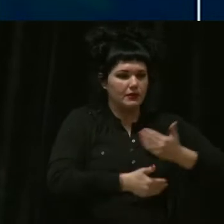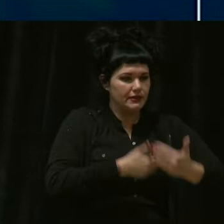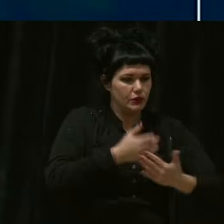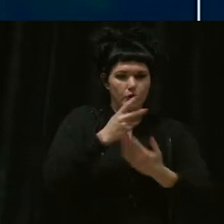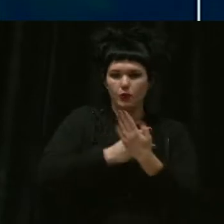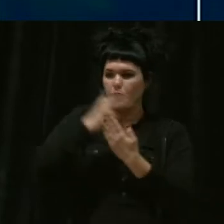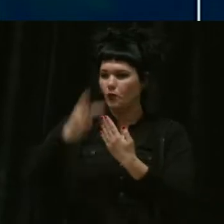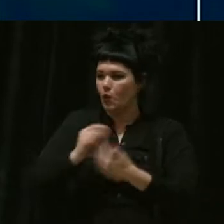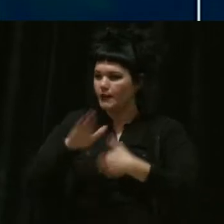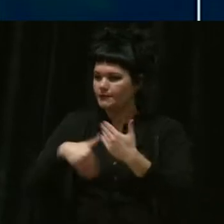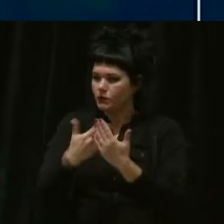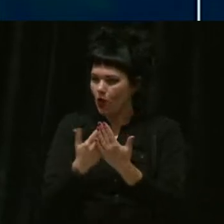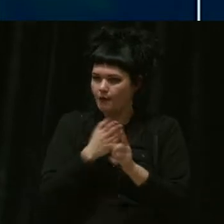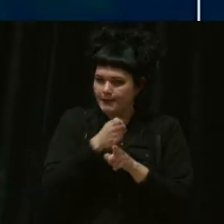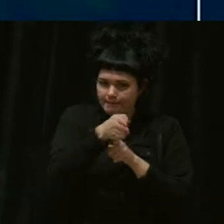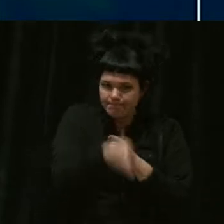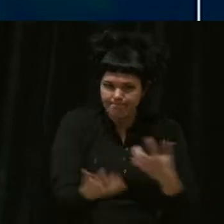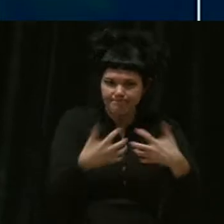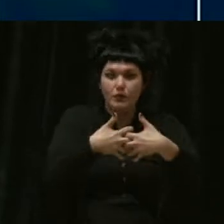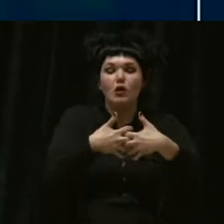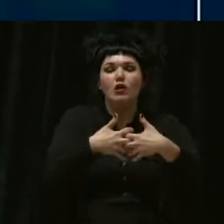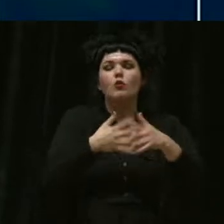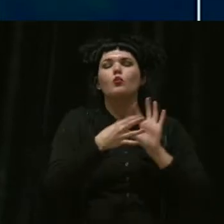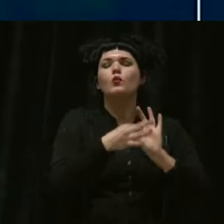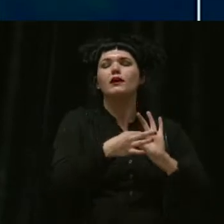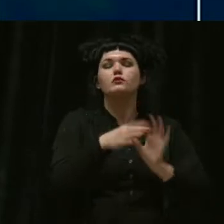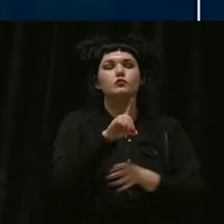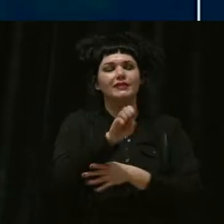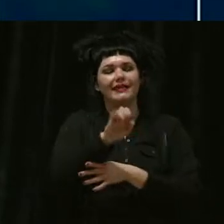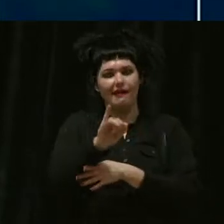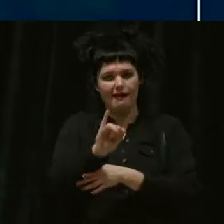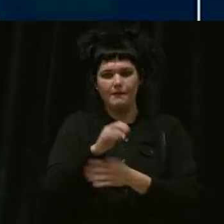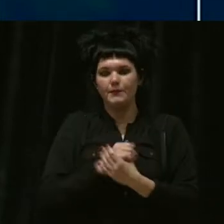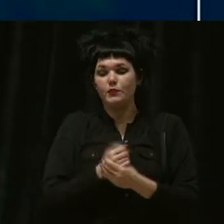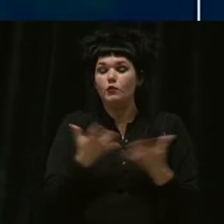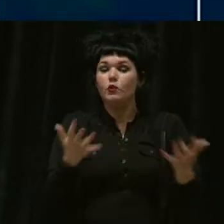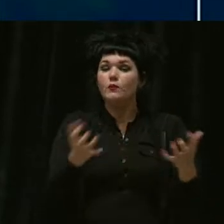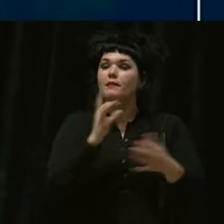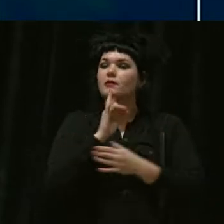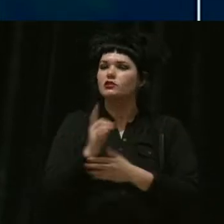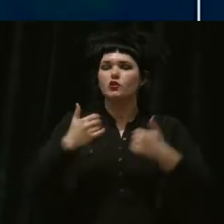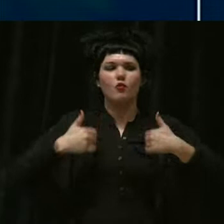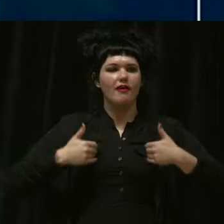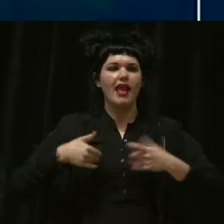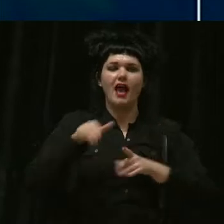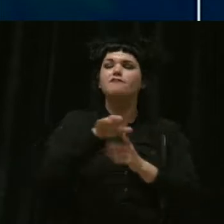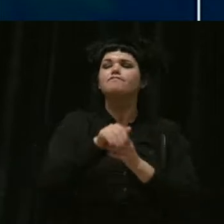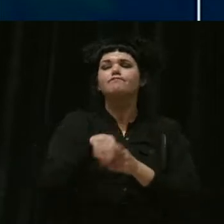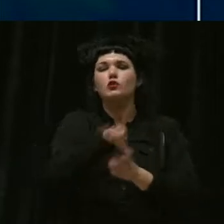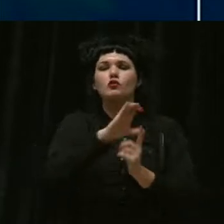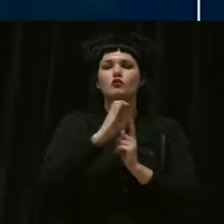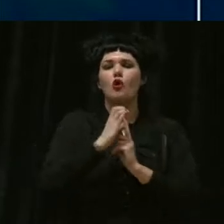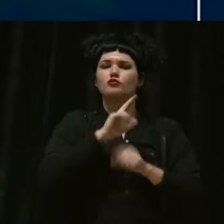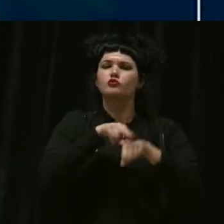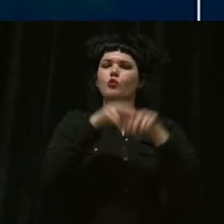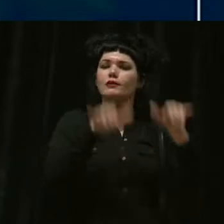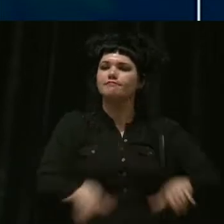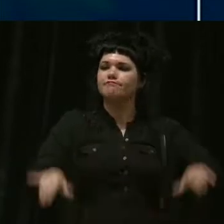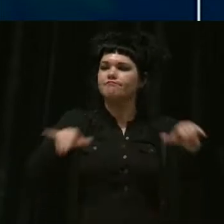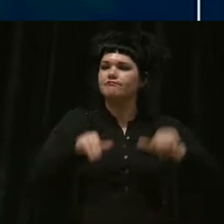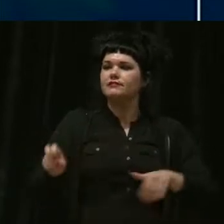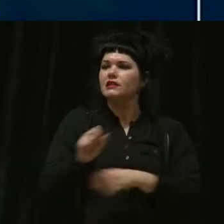programs related to DEI. We want to make sure that we have cultural norms and other reinforcers